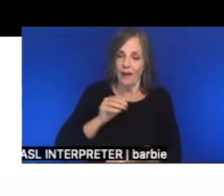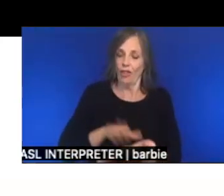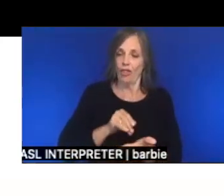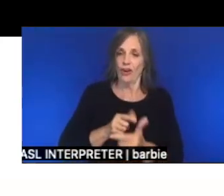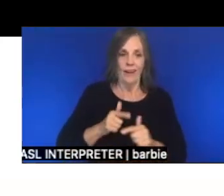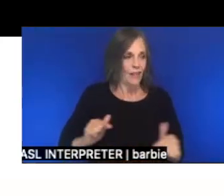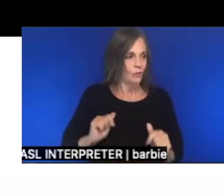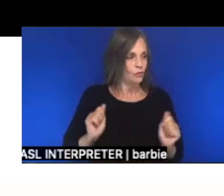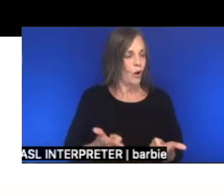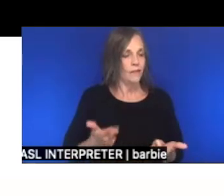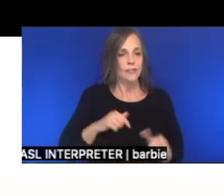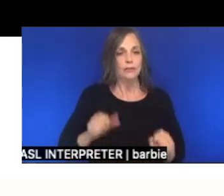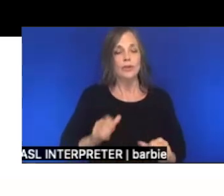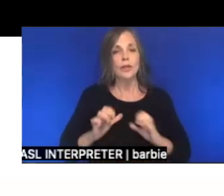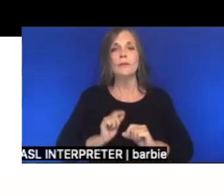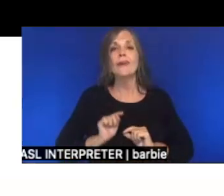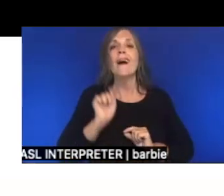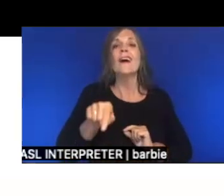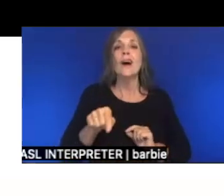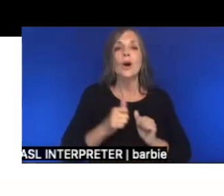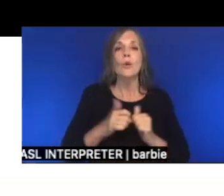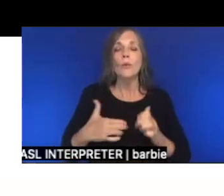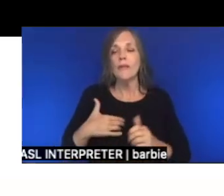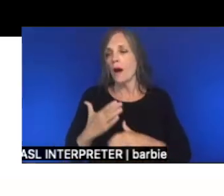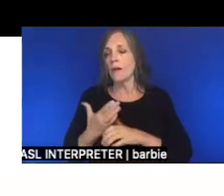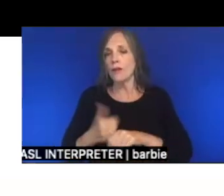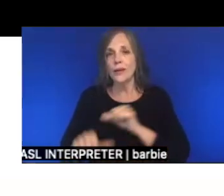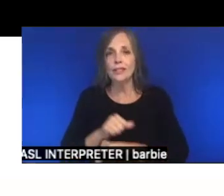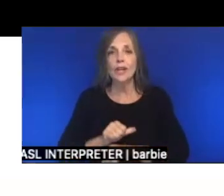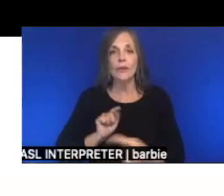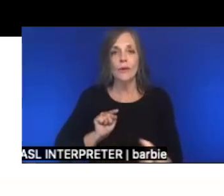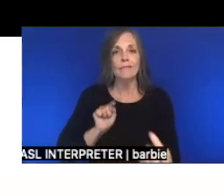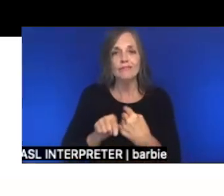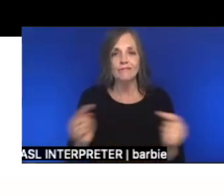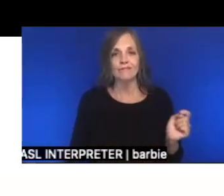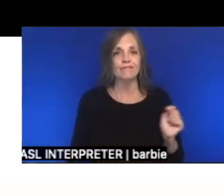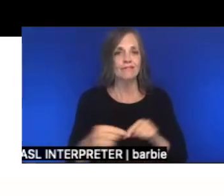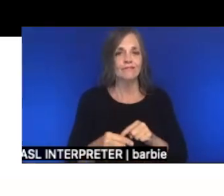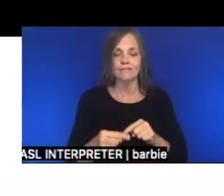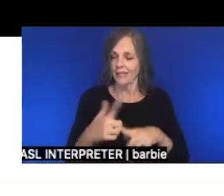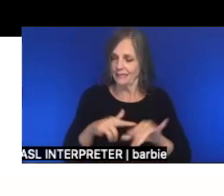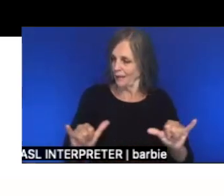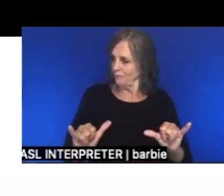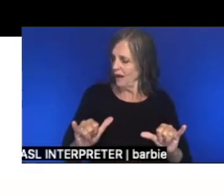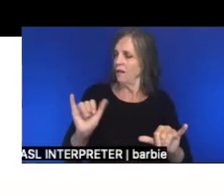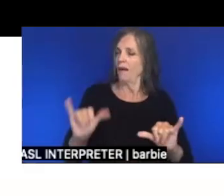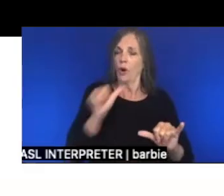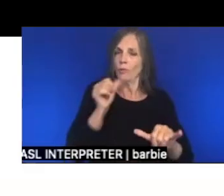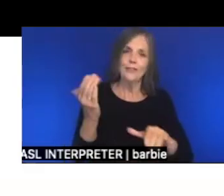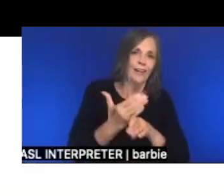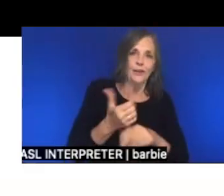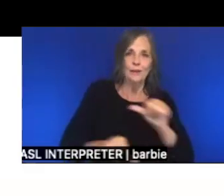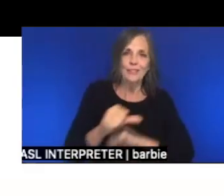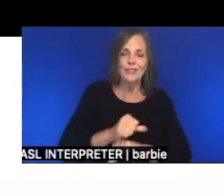all of us, could communicate without bothering each other, because we were using not spoken words by signs. So that